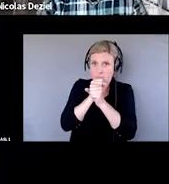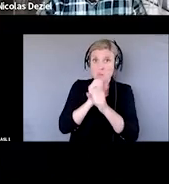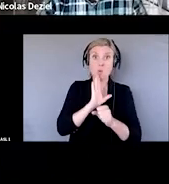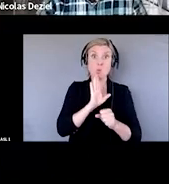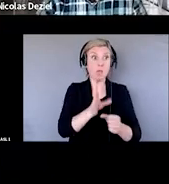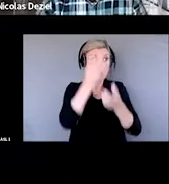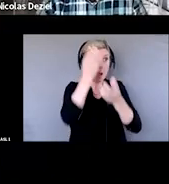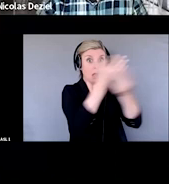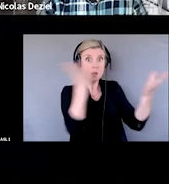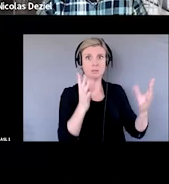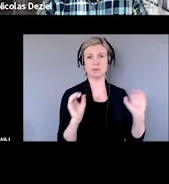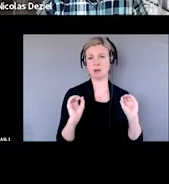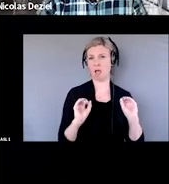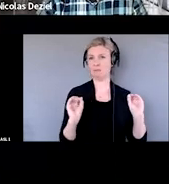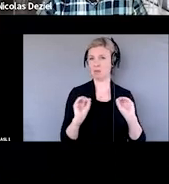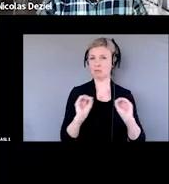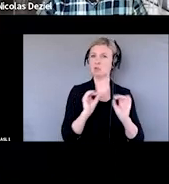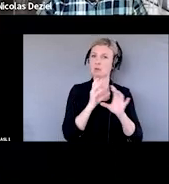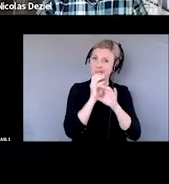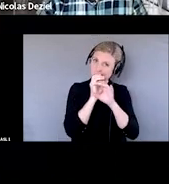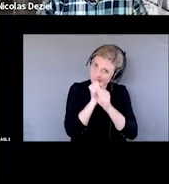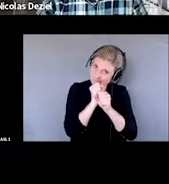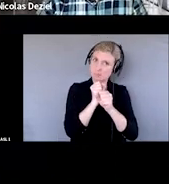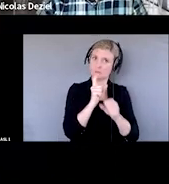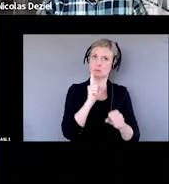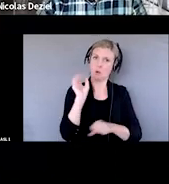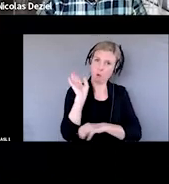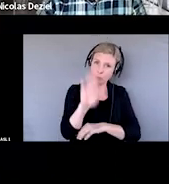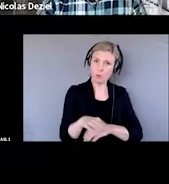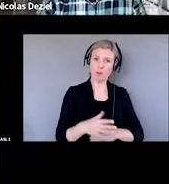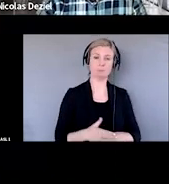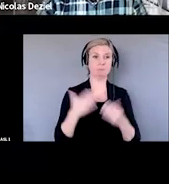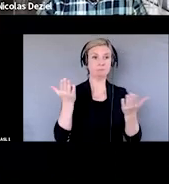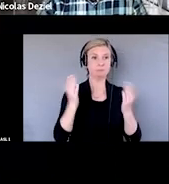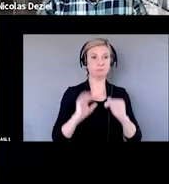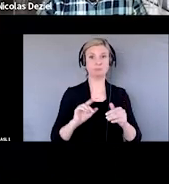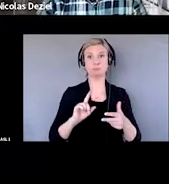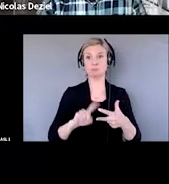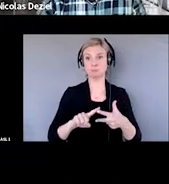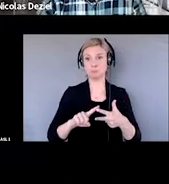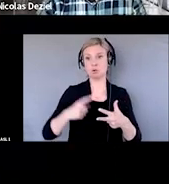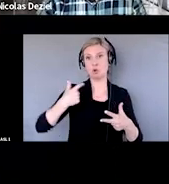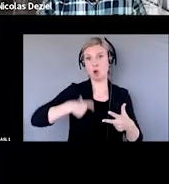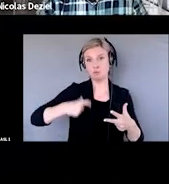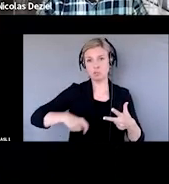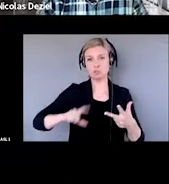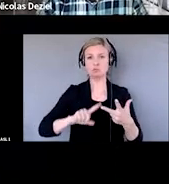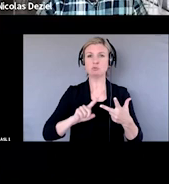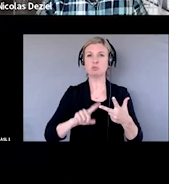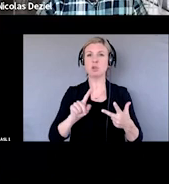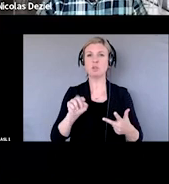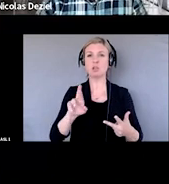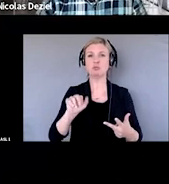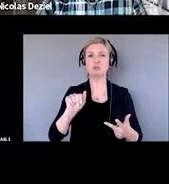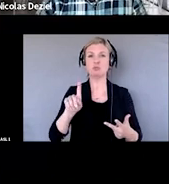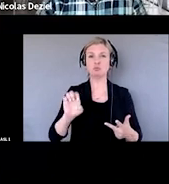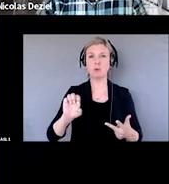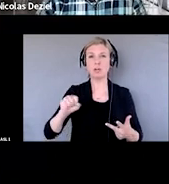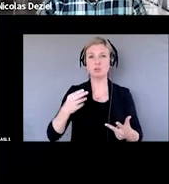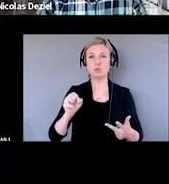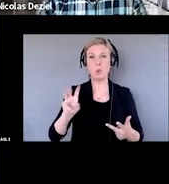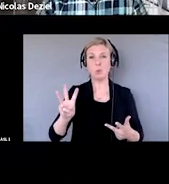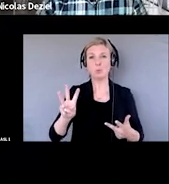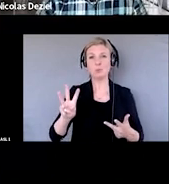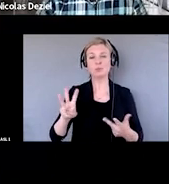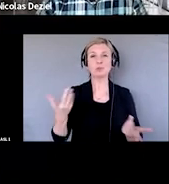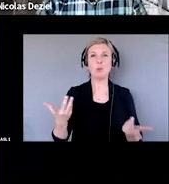that, so it's going to be a confidential session. We can be in conferences, trade shows, and panel discussions. So let's say Innovation Guelph